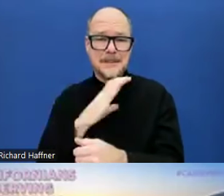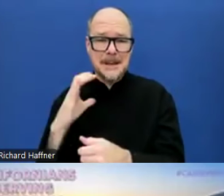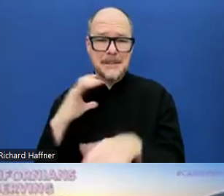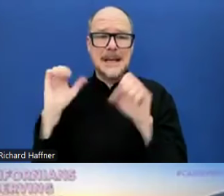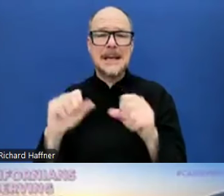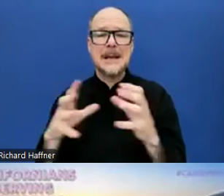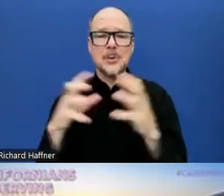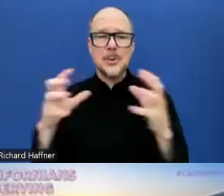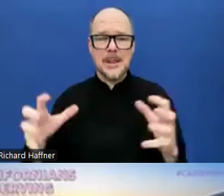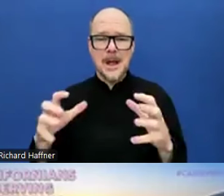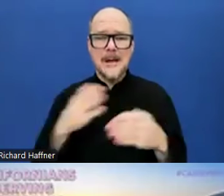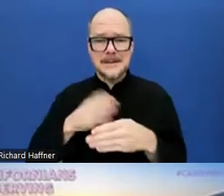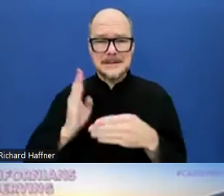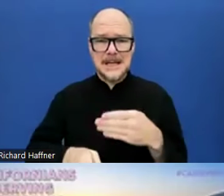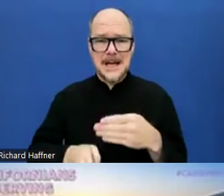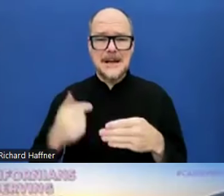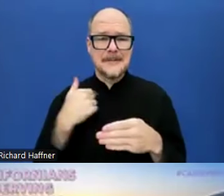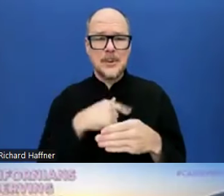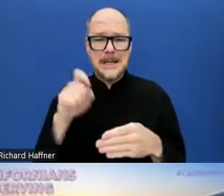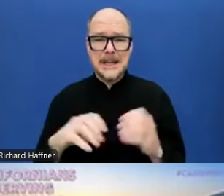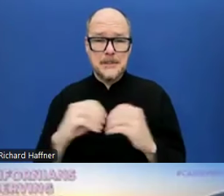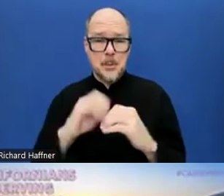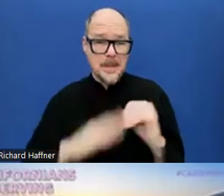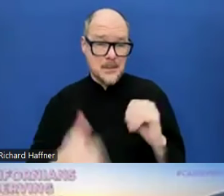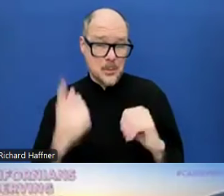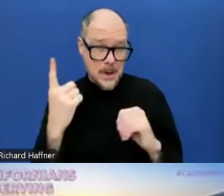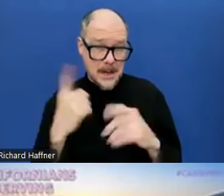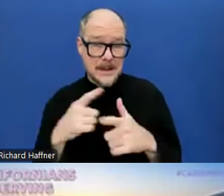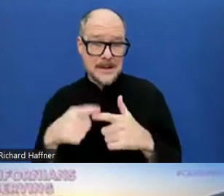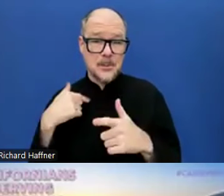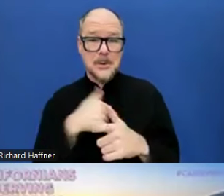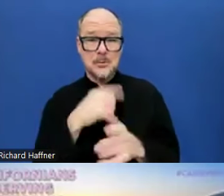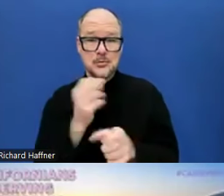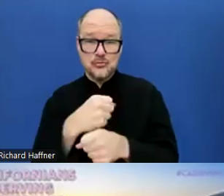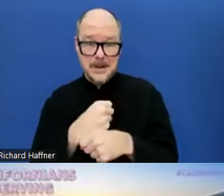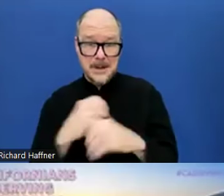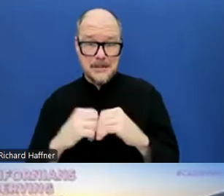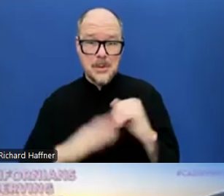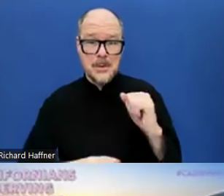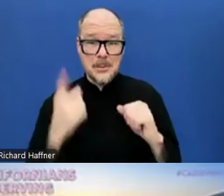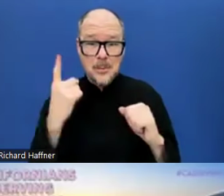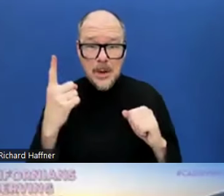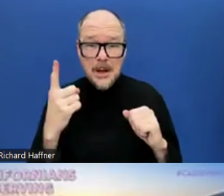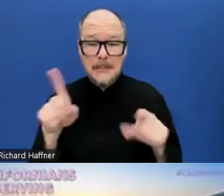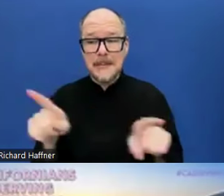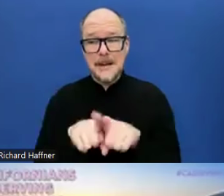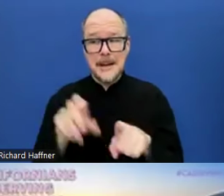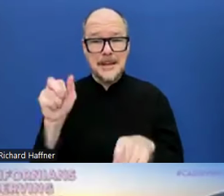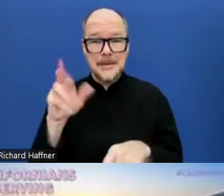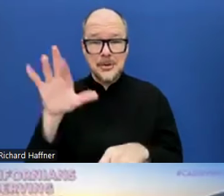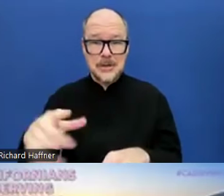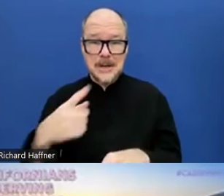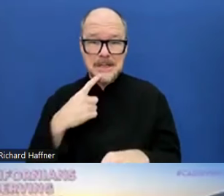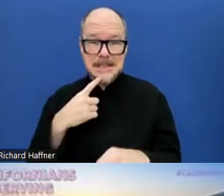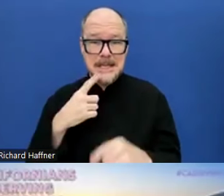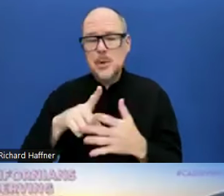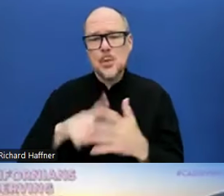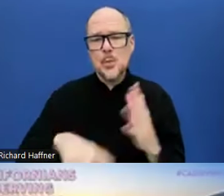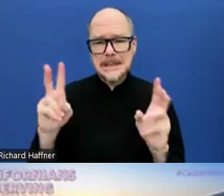done. And if we need more than one, we can create more than one. While, as Sherry mentioned, what the topic